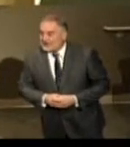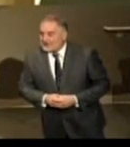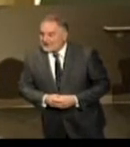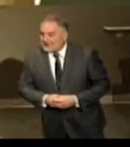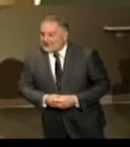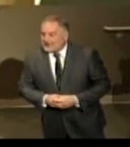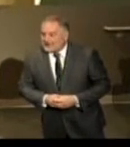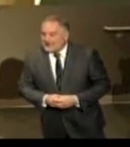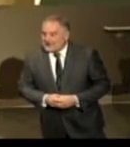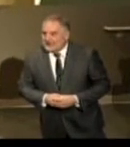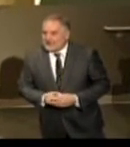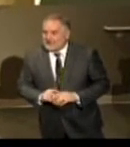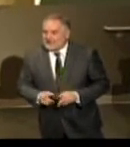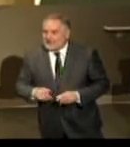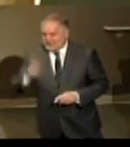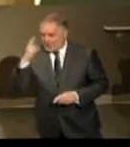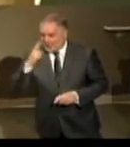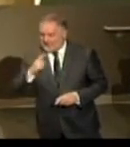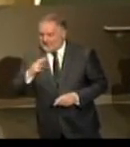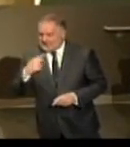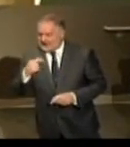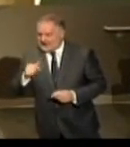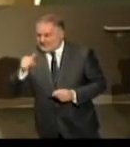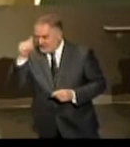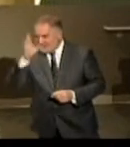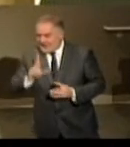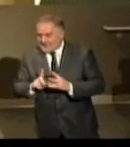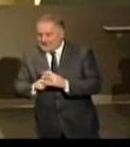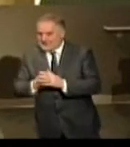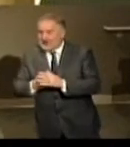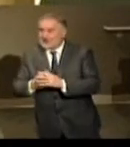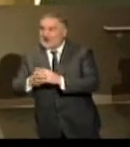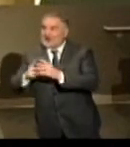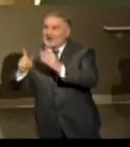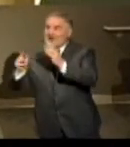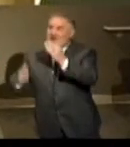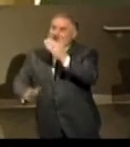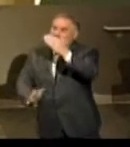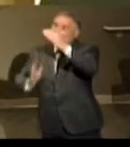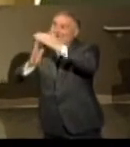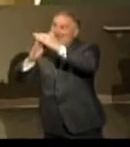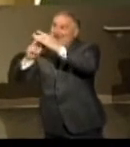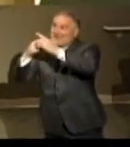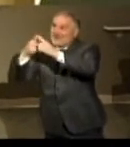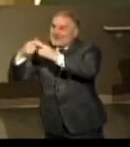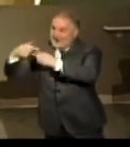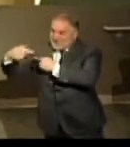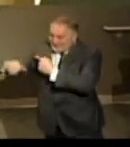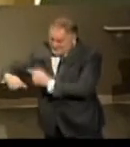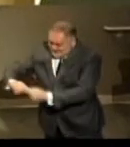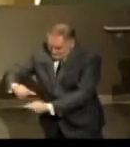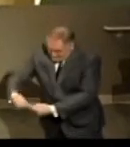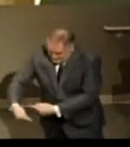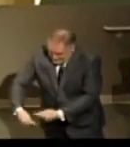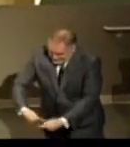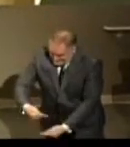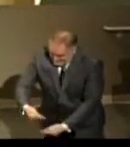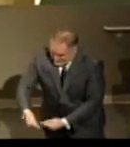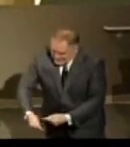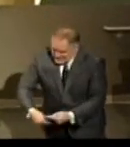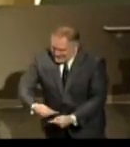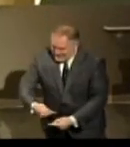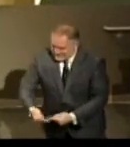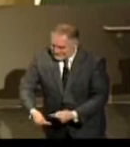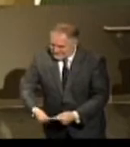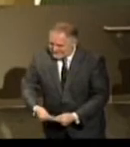went upward. But the book of Romans said that man started at the top worshiping God and went down and started worshiping four-footed beasts, creeping things,